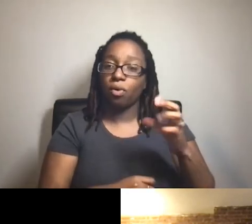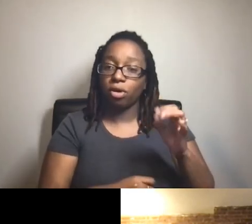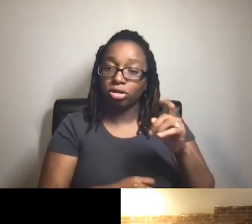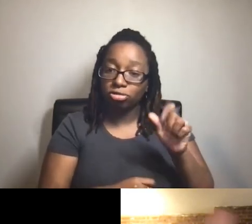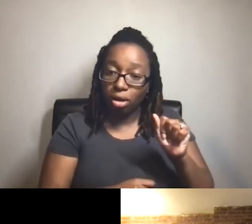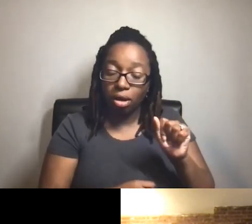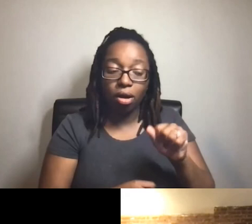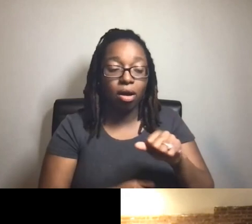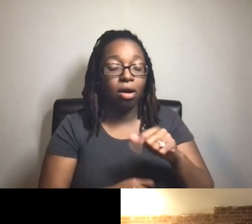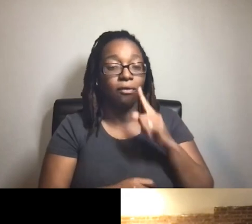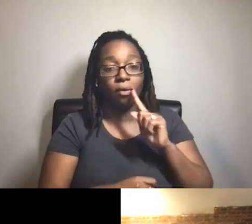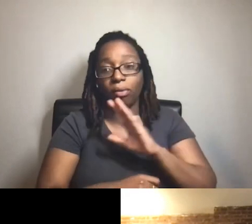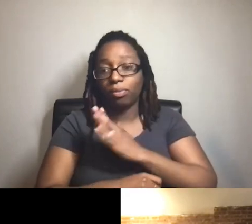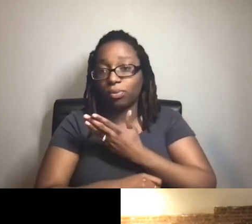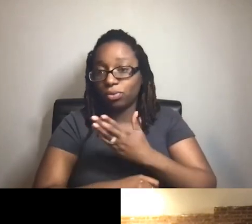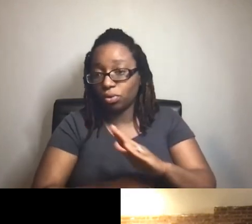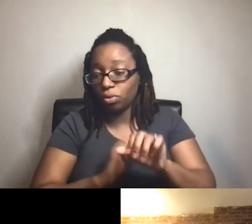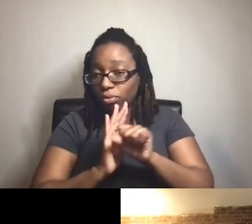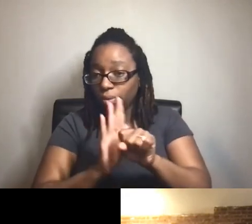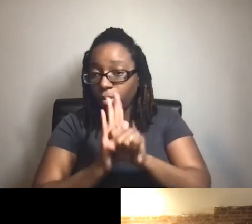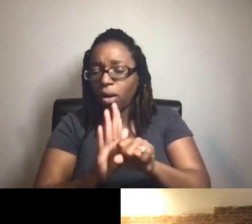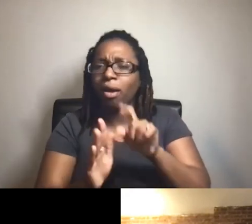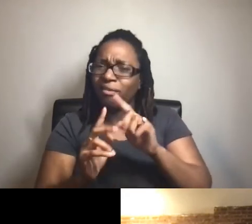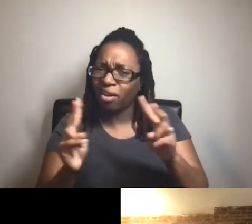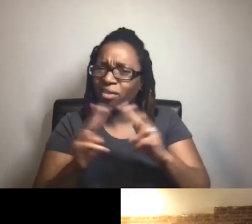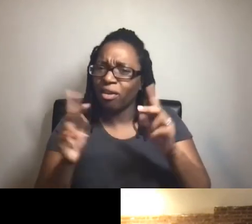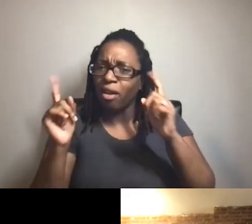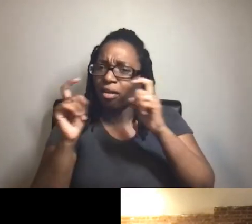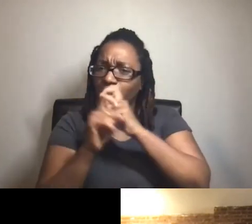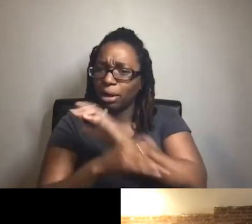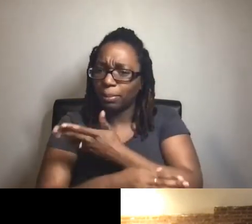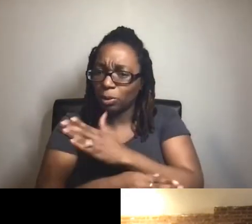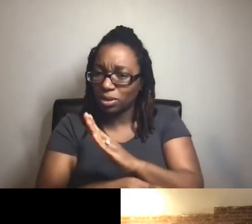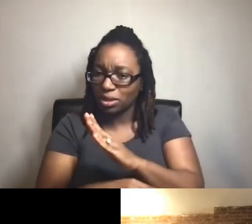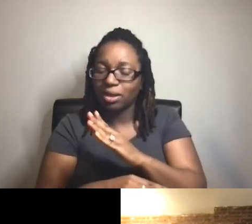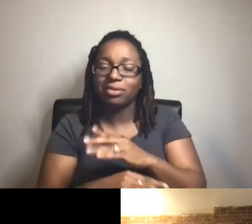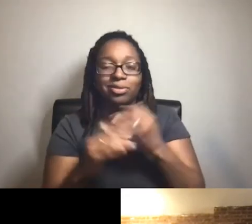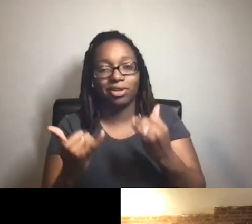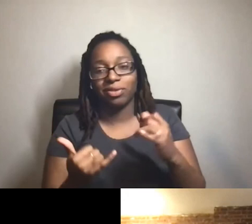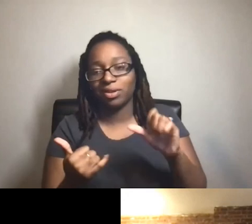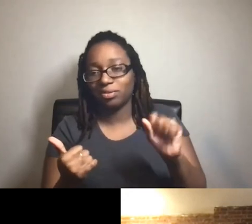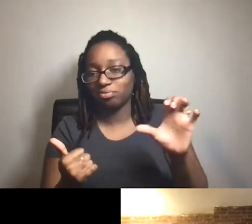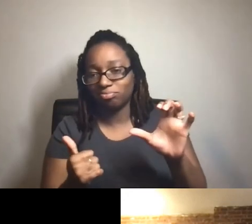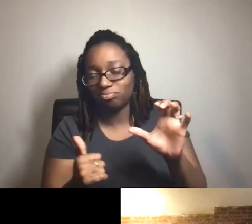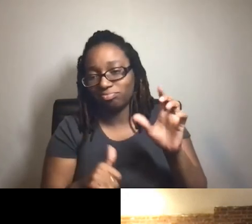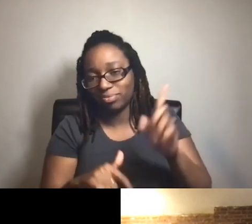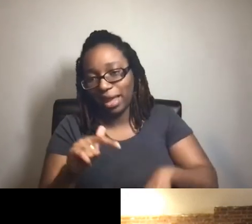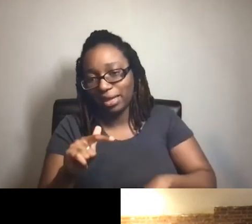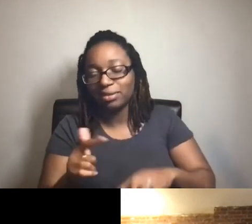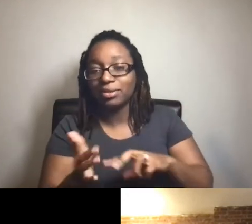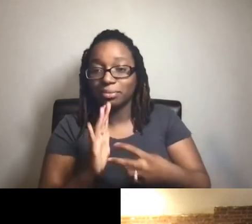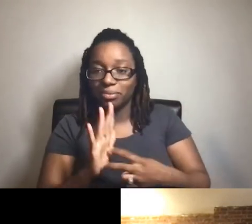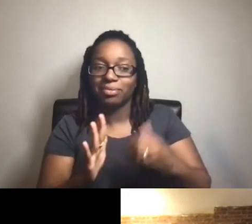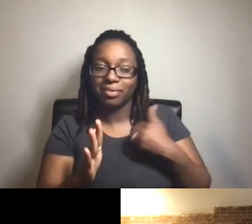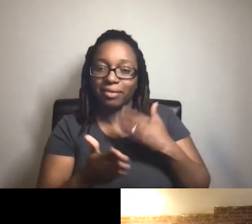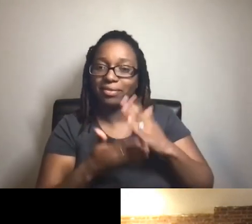symbols, very, very complicated music. And currently SoundCells can't do that. So SoundCells is somewhat limited